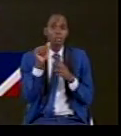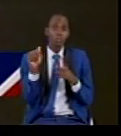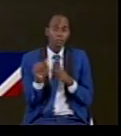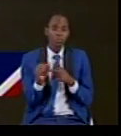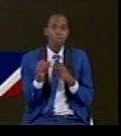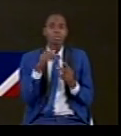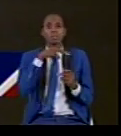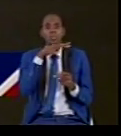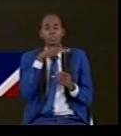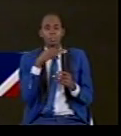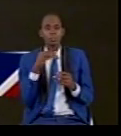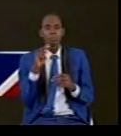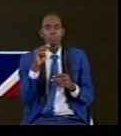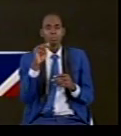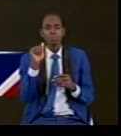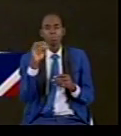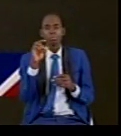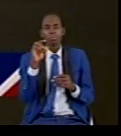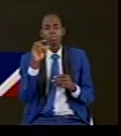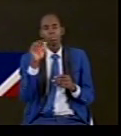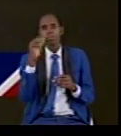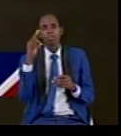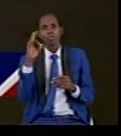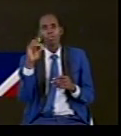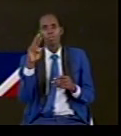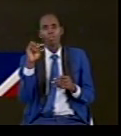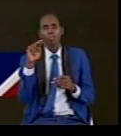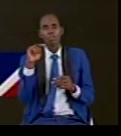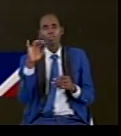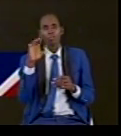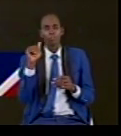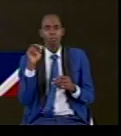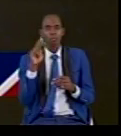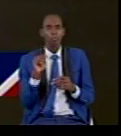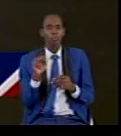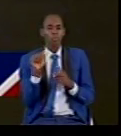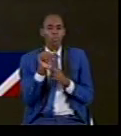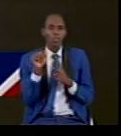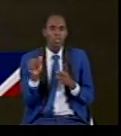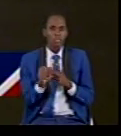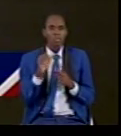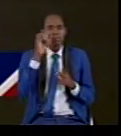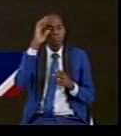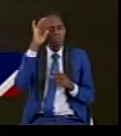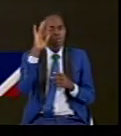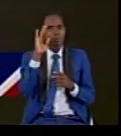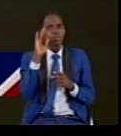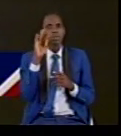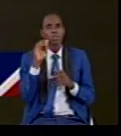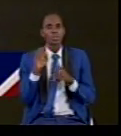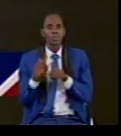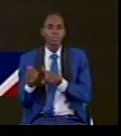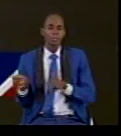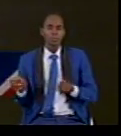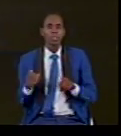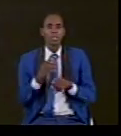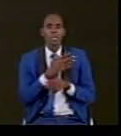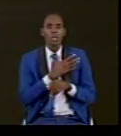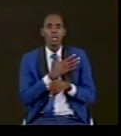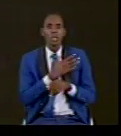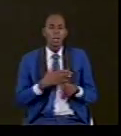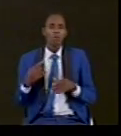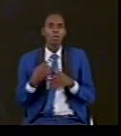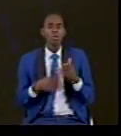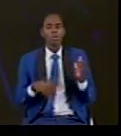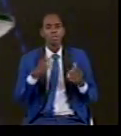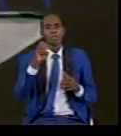verse 20, it tells us idolatry, witchcraft, hatred, variance, emulations. Emulations.